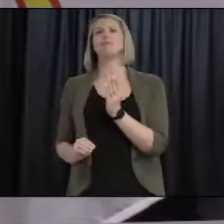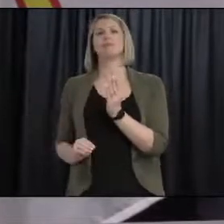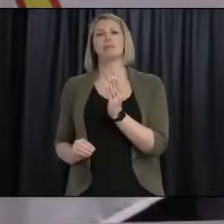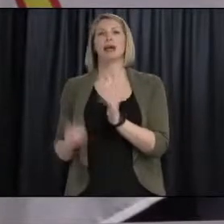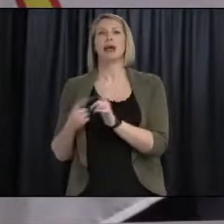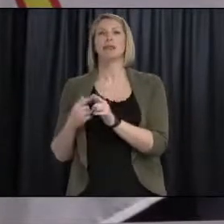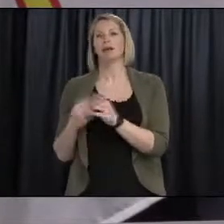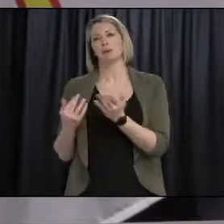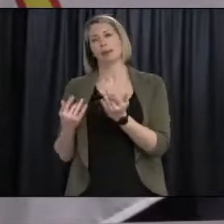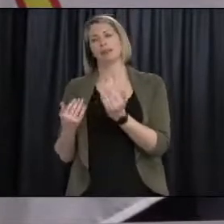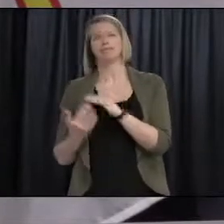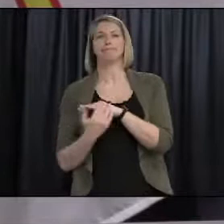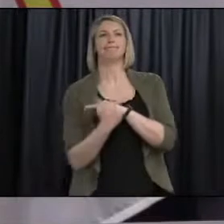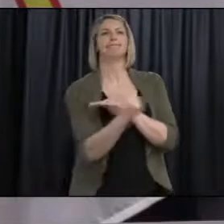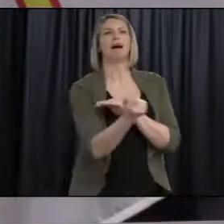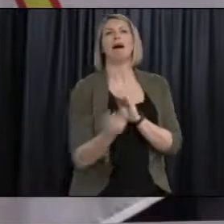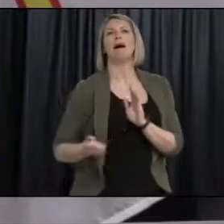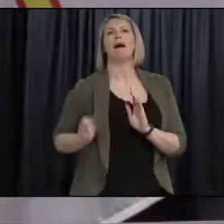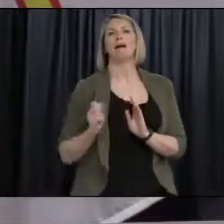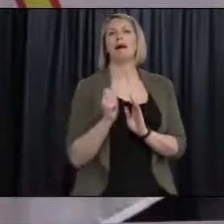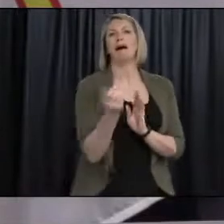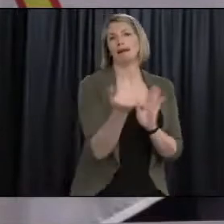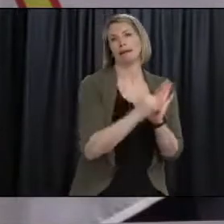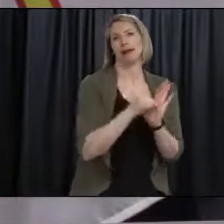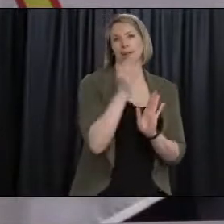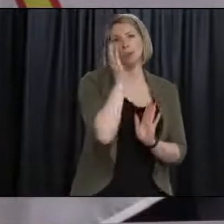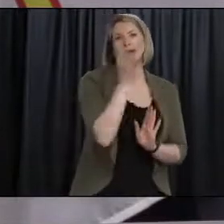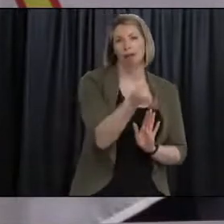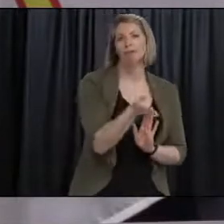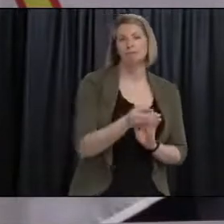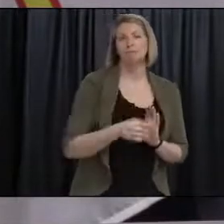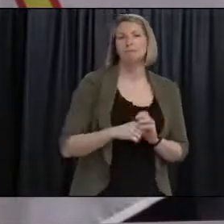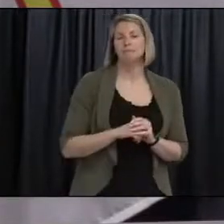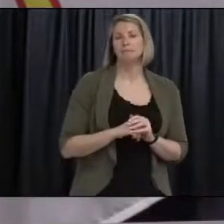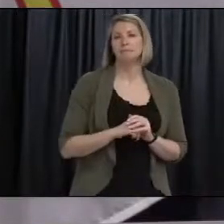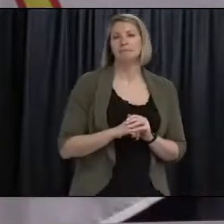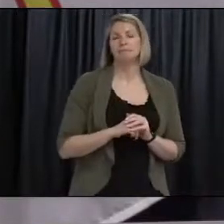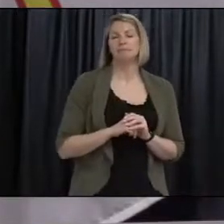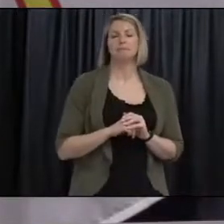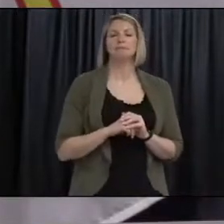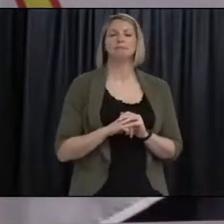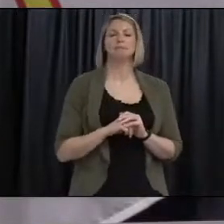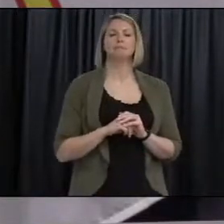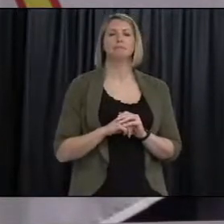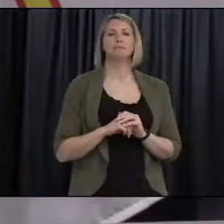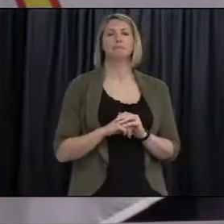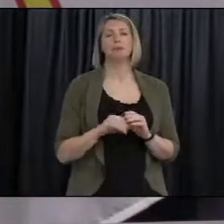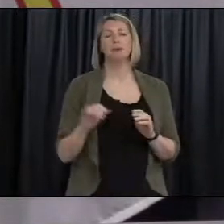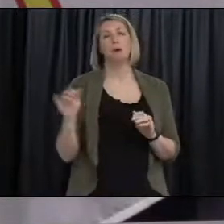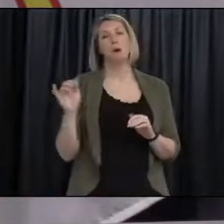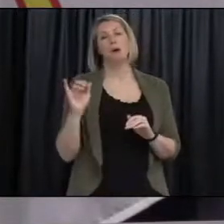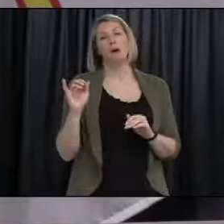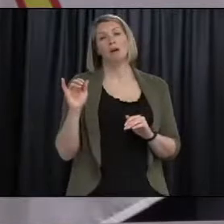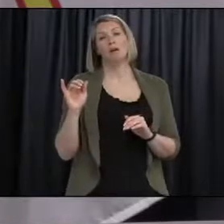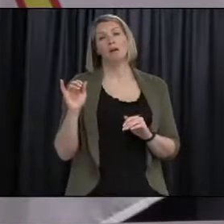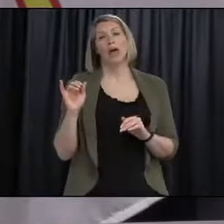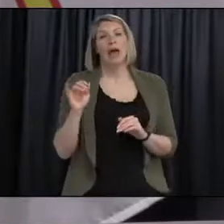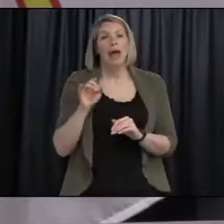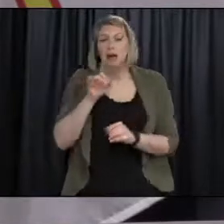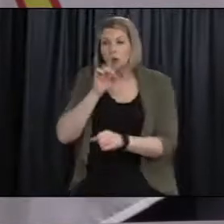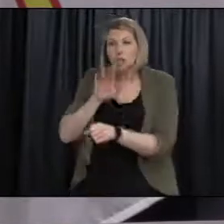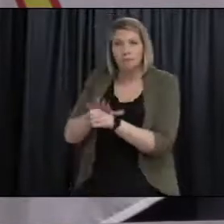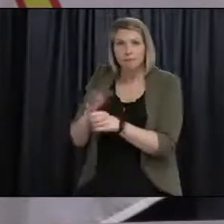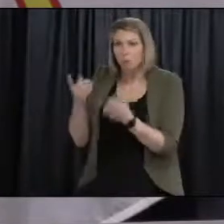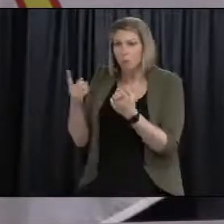into the queue for a vaccination. And then depending, there may not be a guarantee